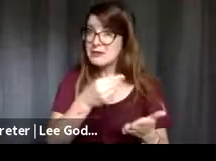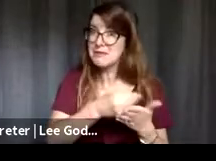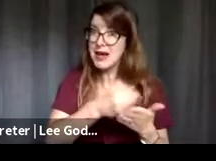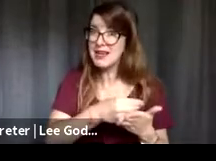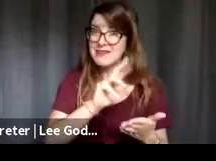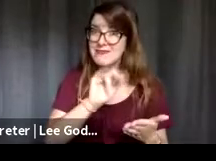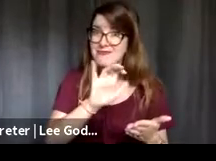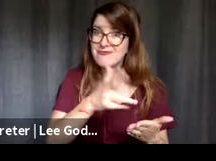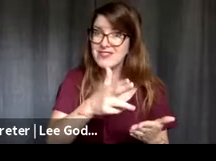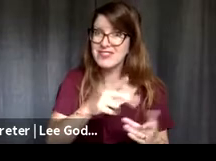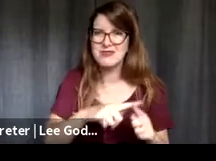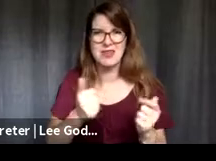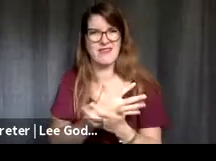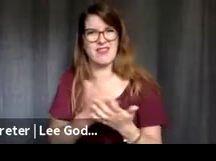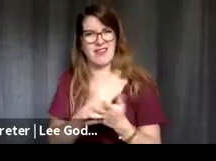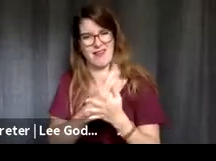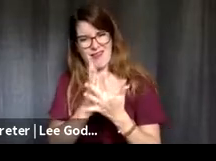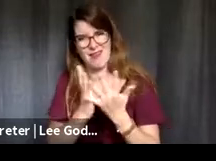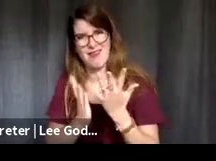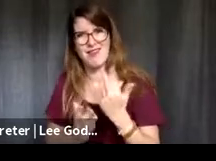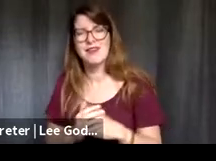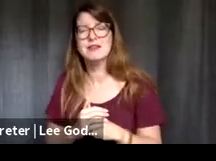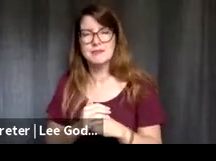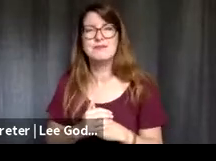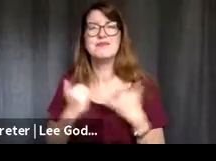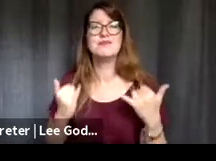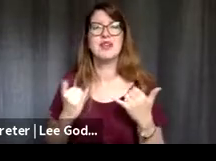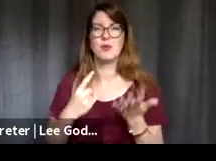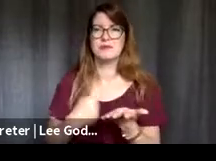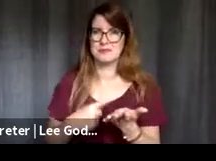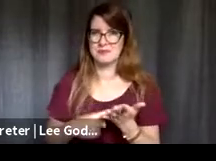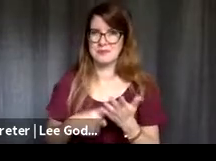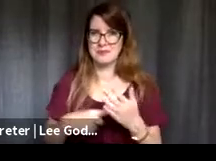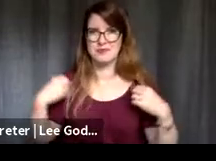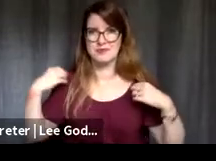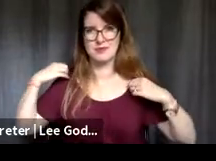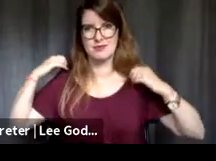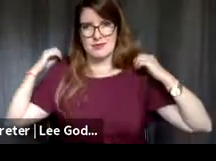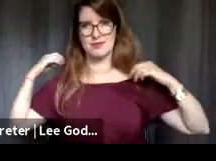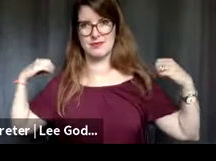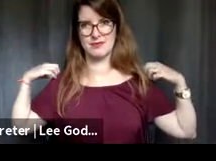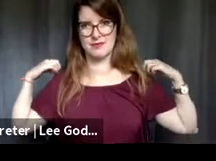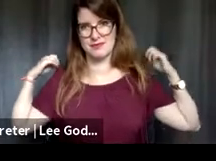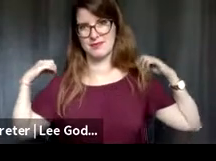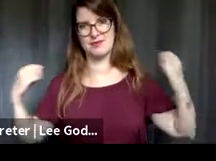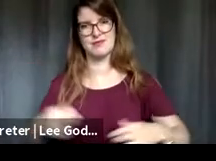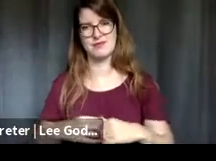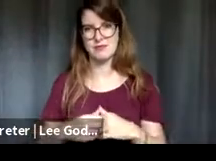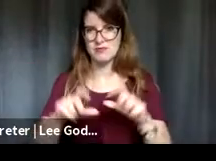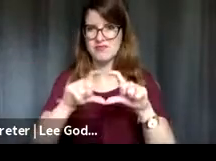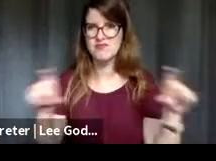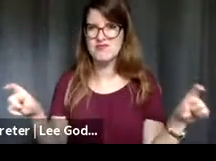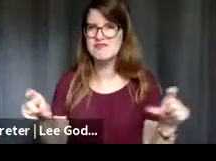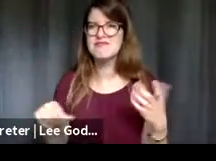but all the things you're hoping money will give you. All right, so let's walk through this. Level one, giving, is quid pro